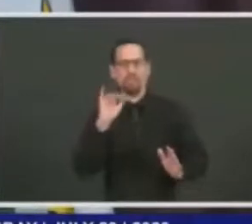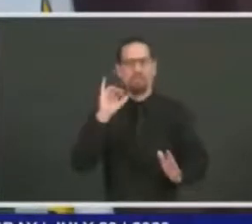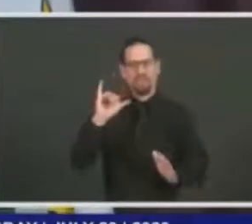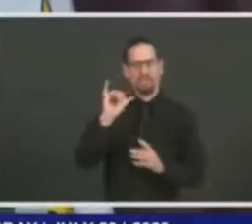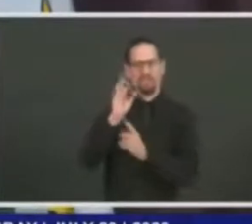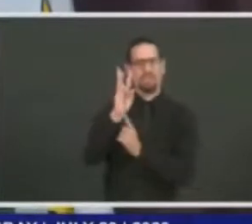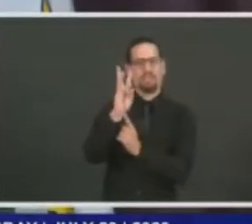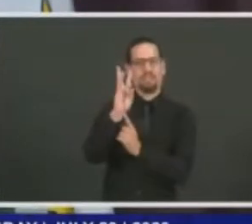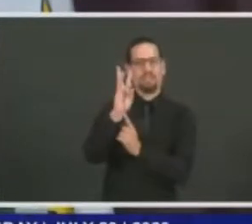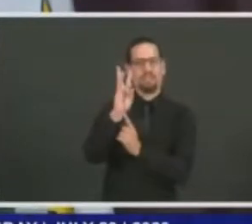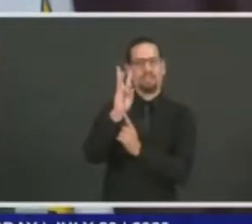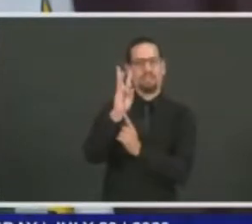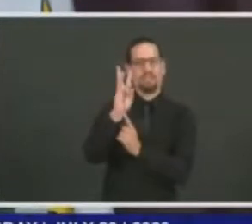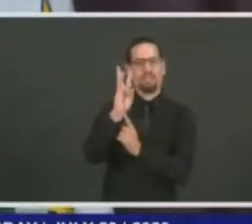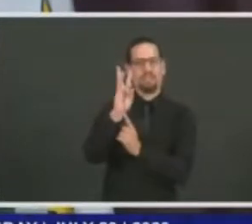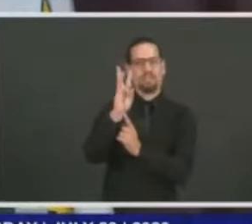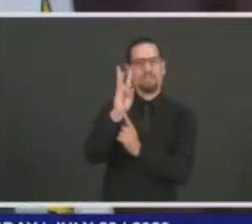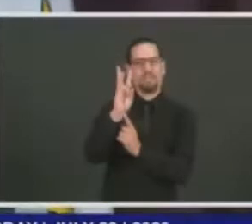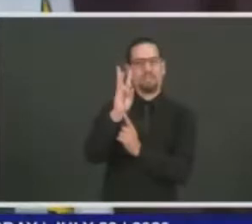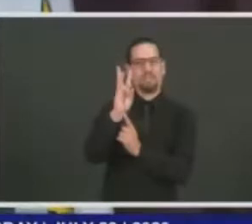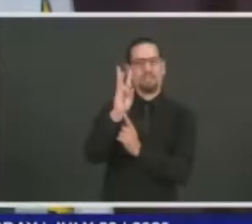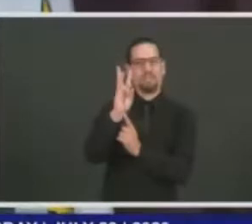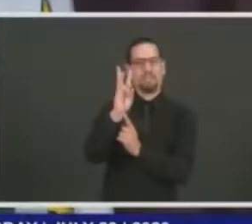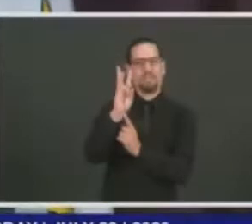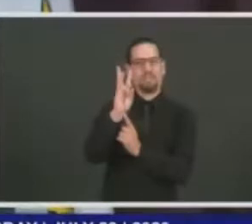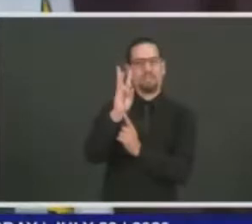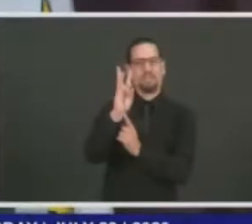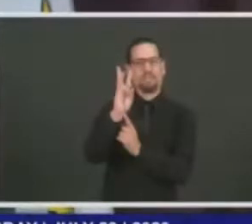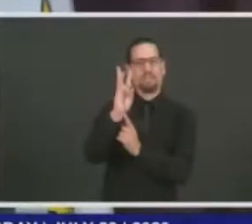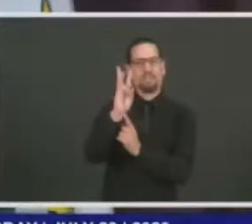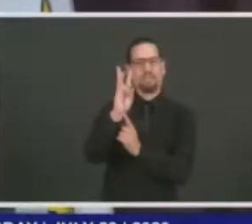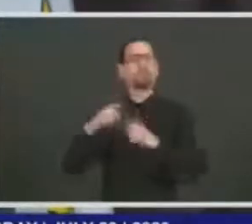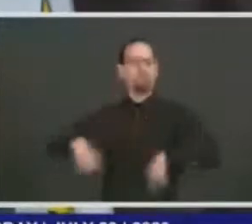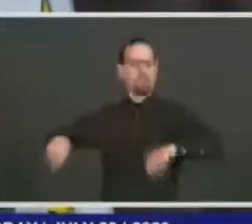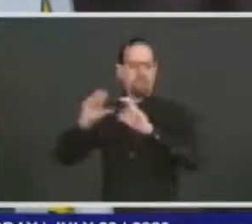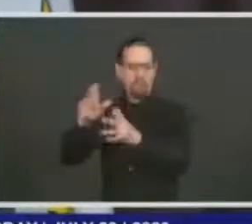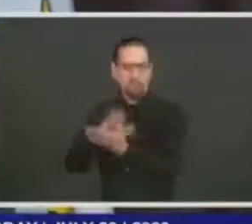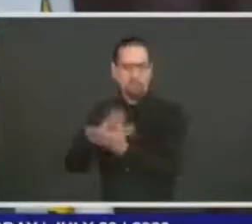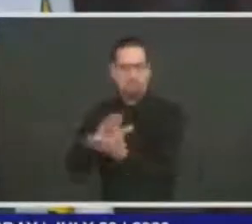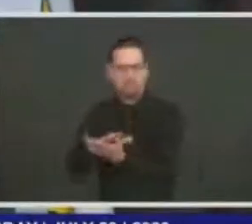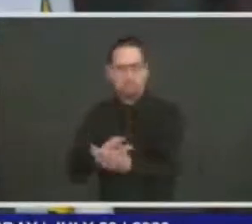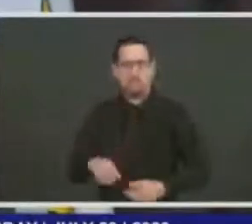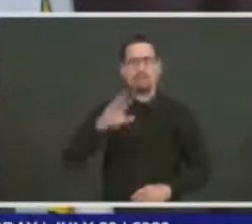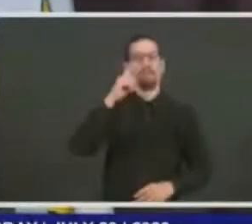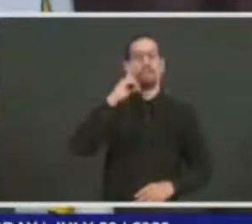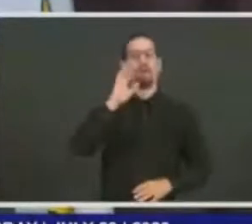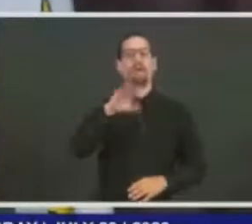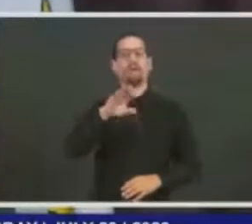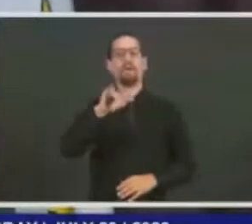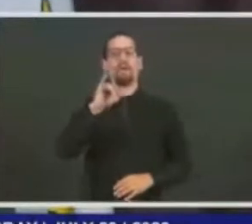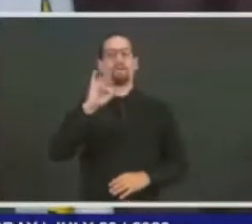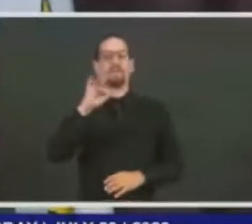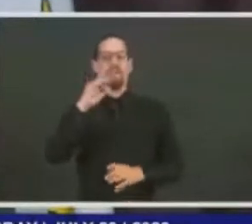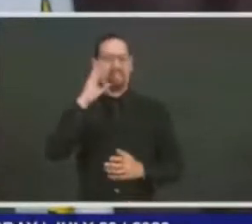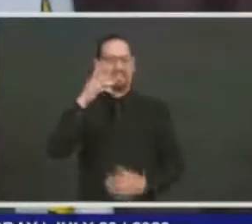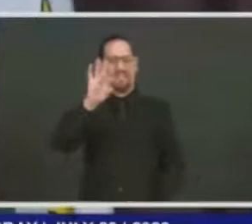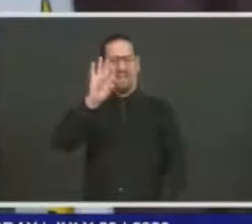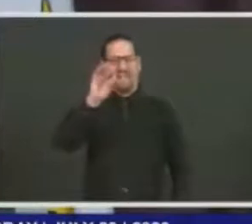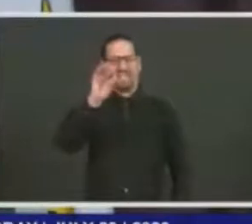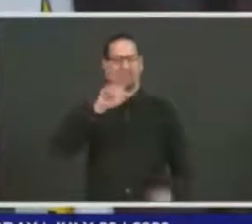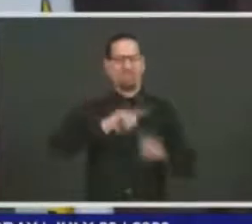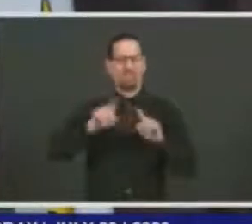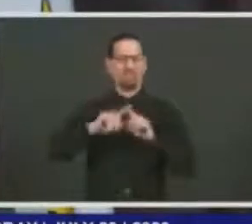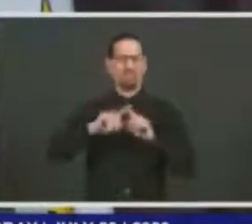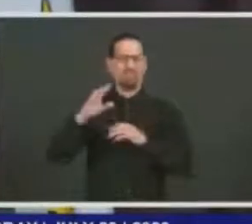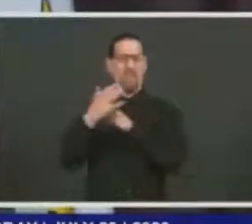And by the way, 90 countries around the world have reopened schools. So we know it can be done. And many of them, they've